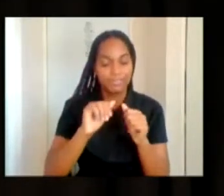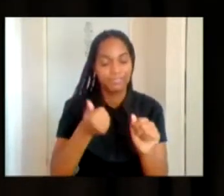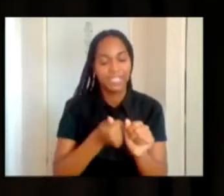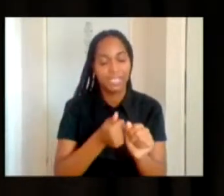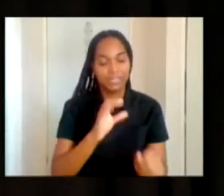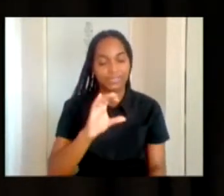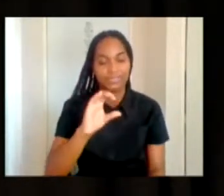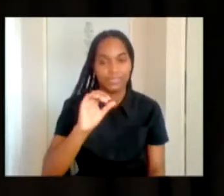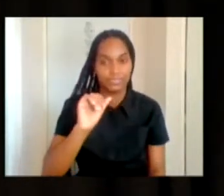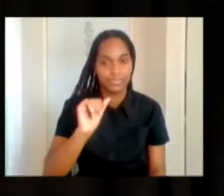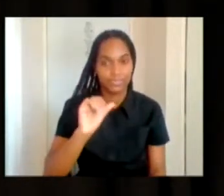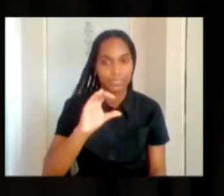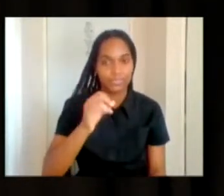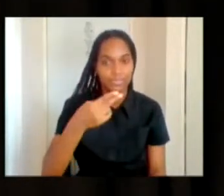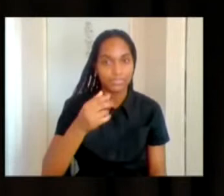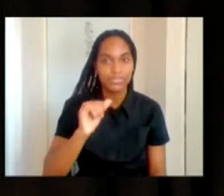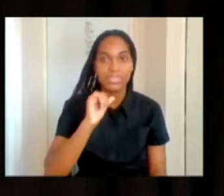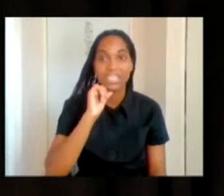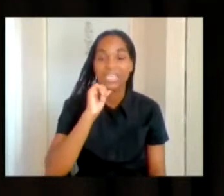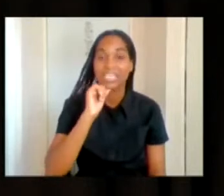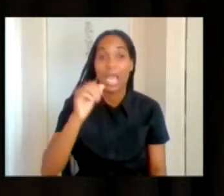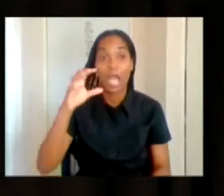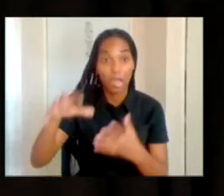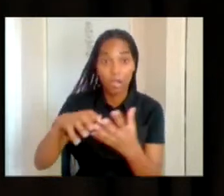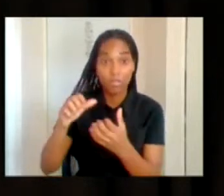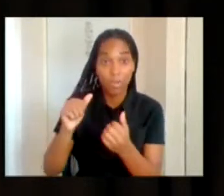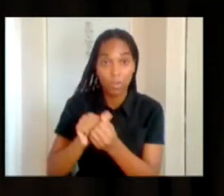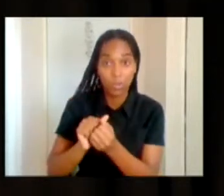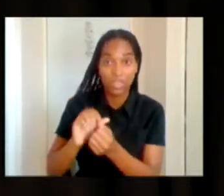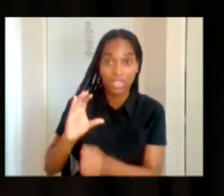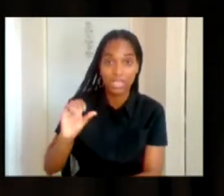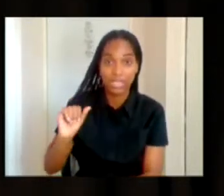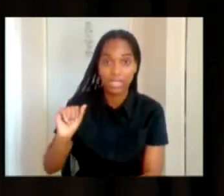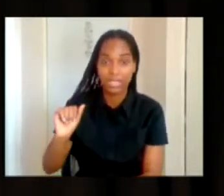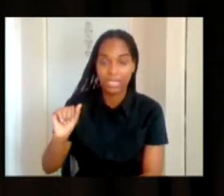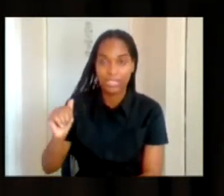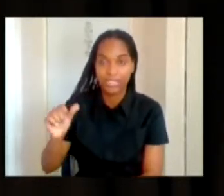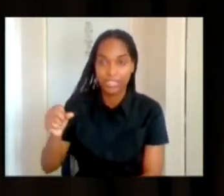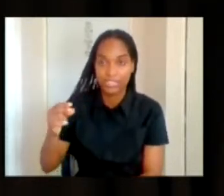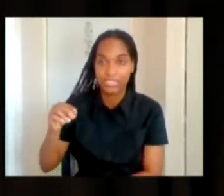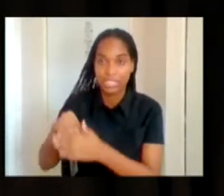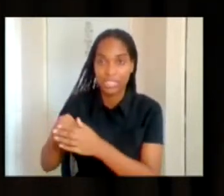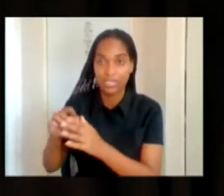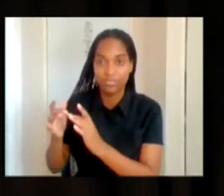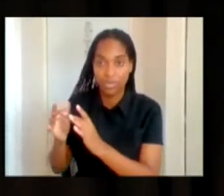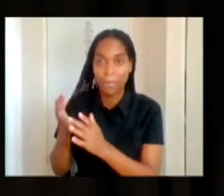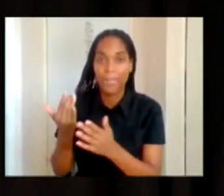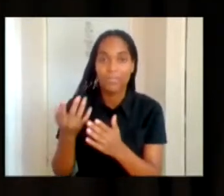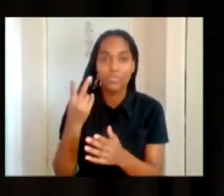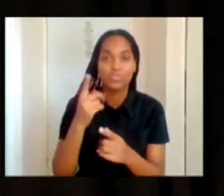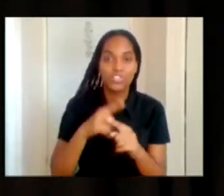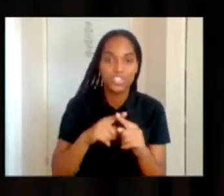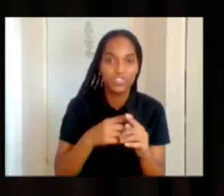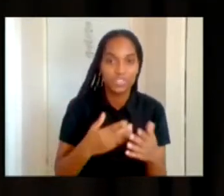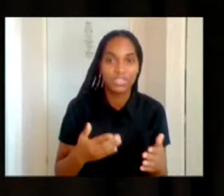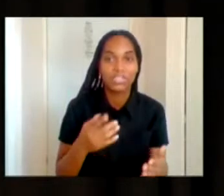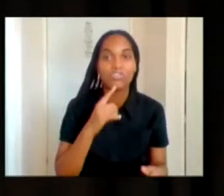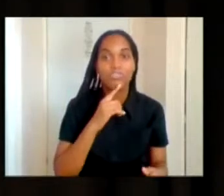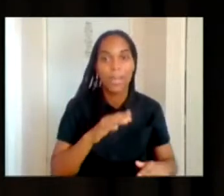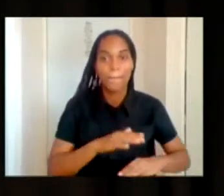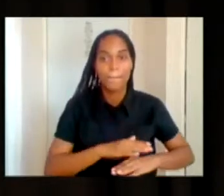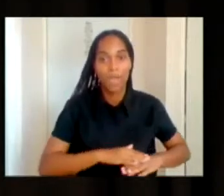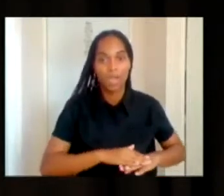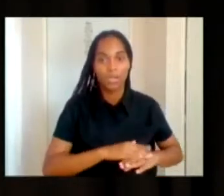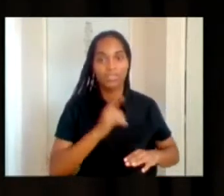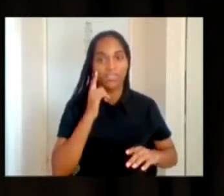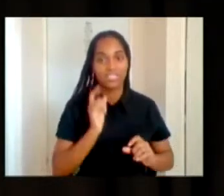It should not be confused with the caching that goes on in the browser, which may also be there. There may be two different things going on here. Really, the bottom part of this slide